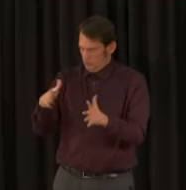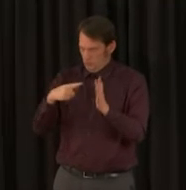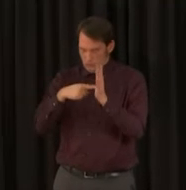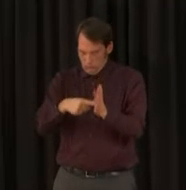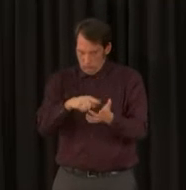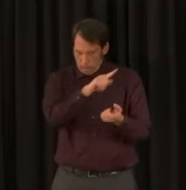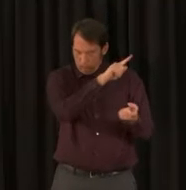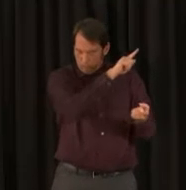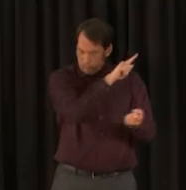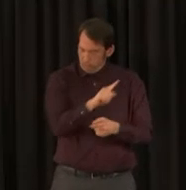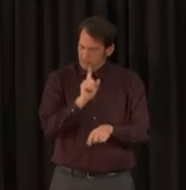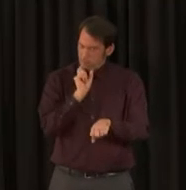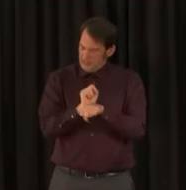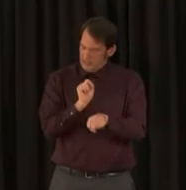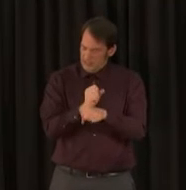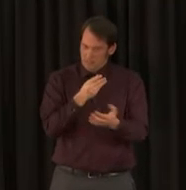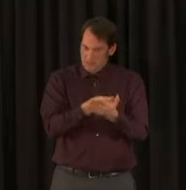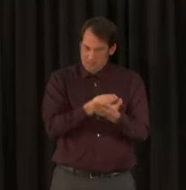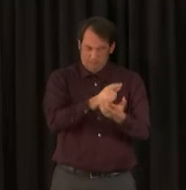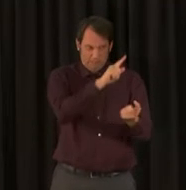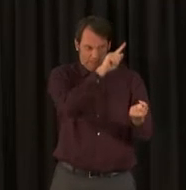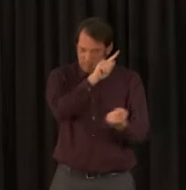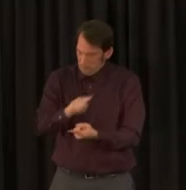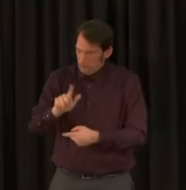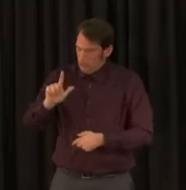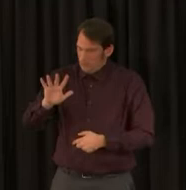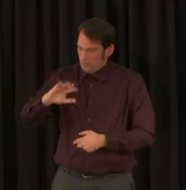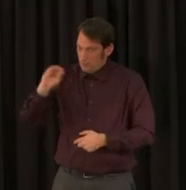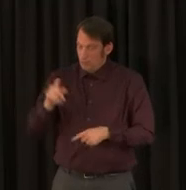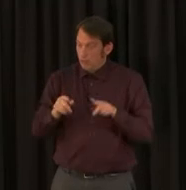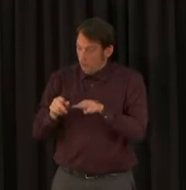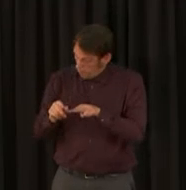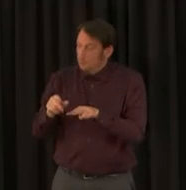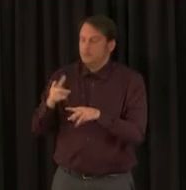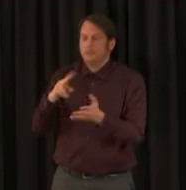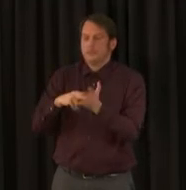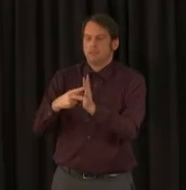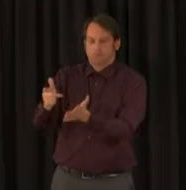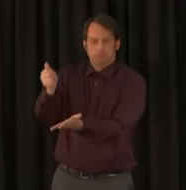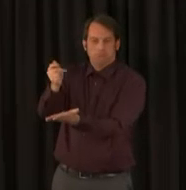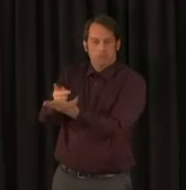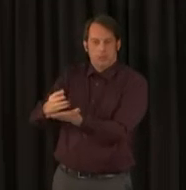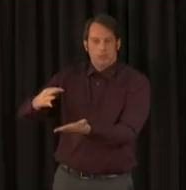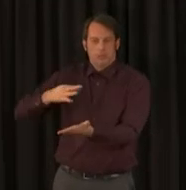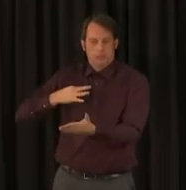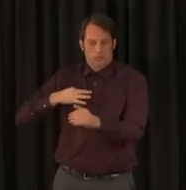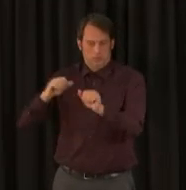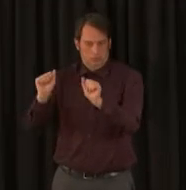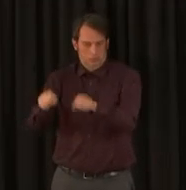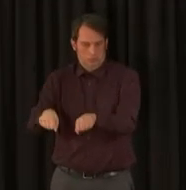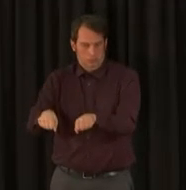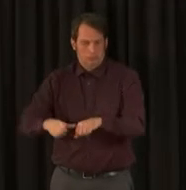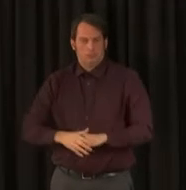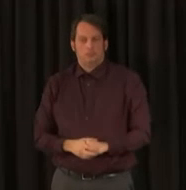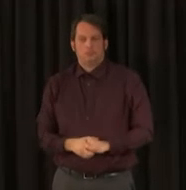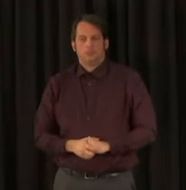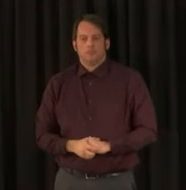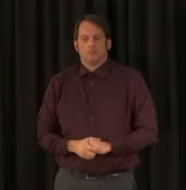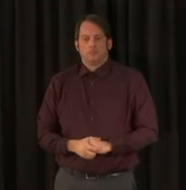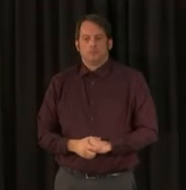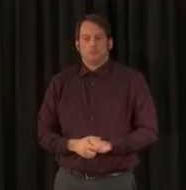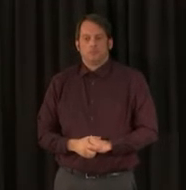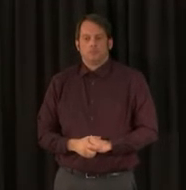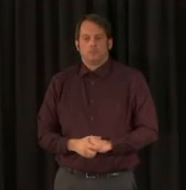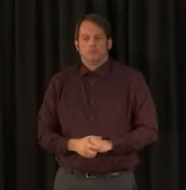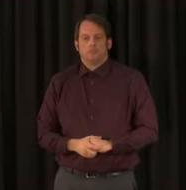25% drop in revenues, you are eligible. Now, here's the key to help your lenders out. If you're